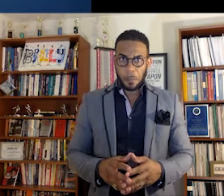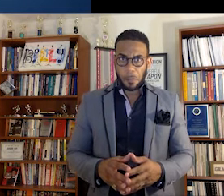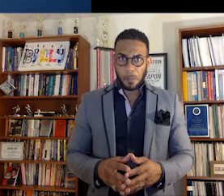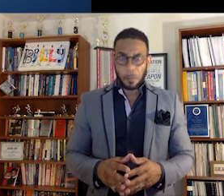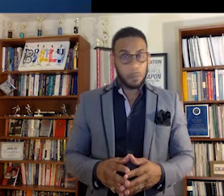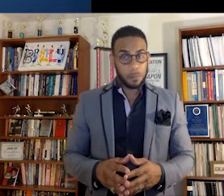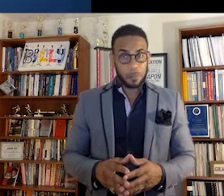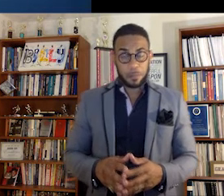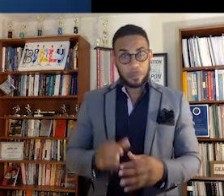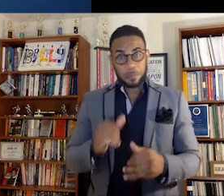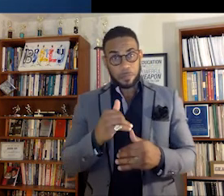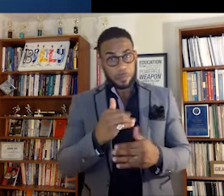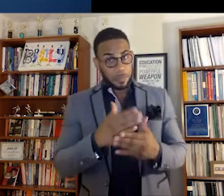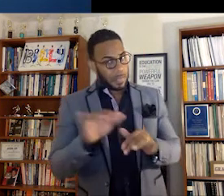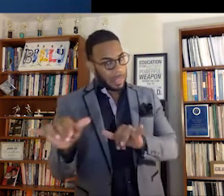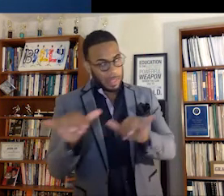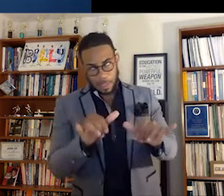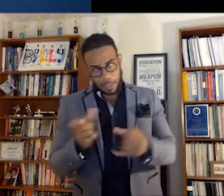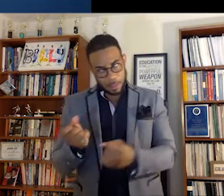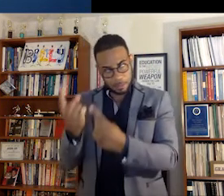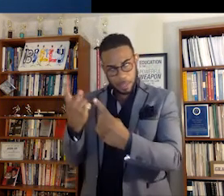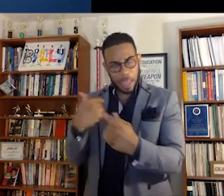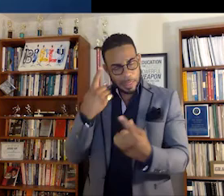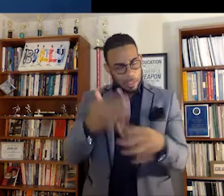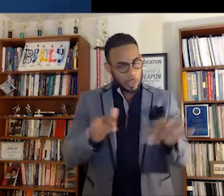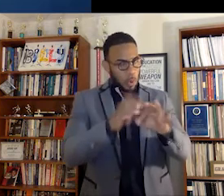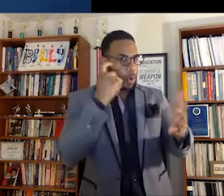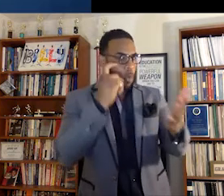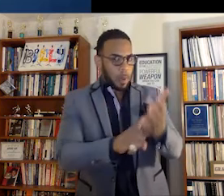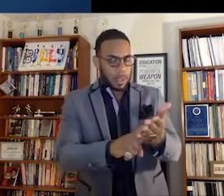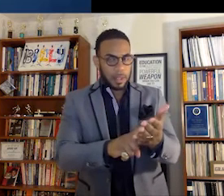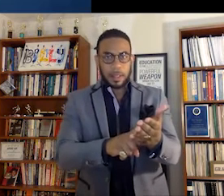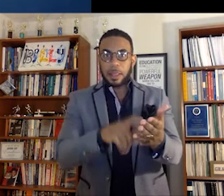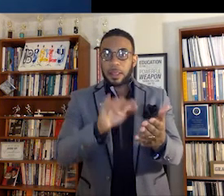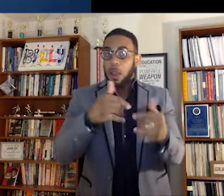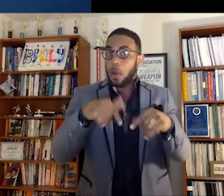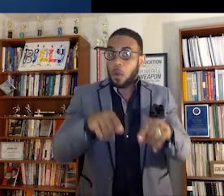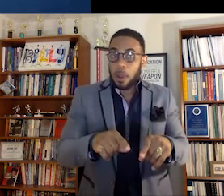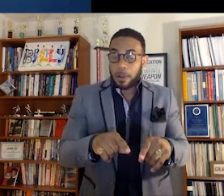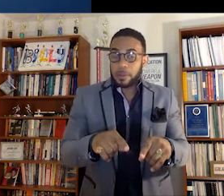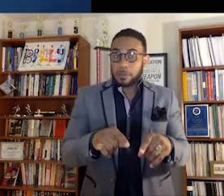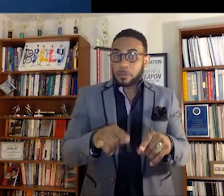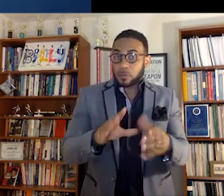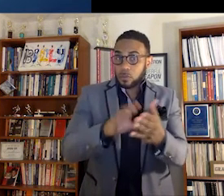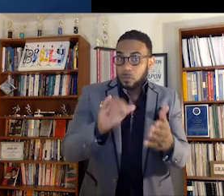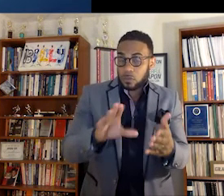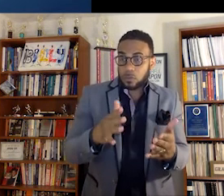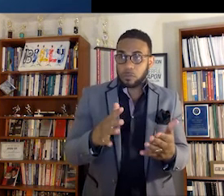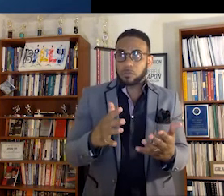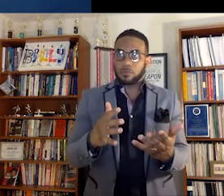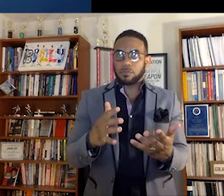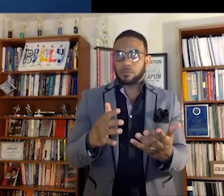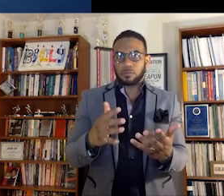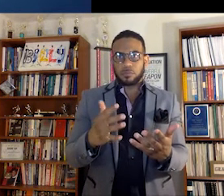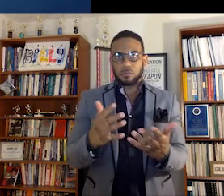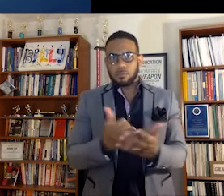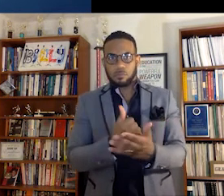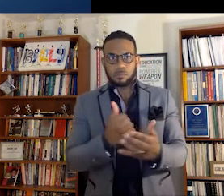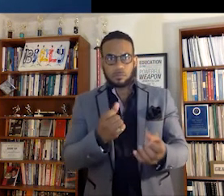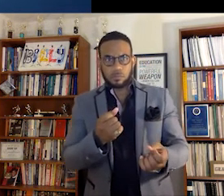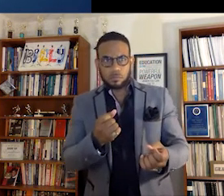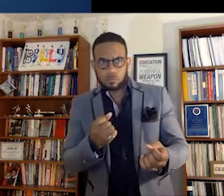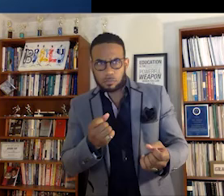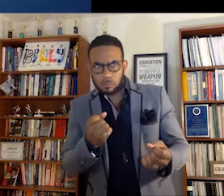So in that same vein, I think it's important to recognize that while students have ingested